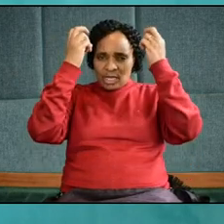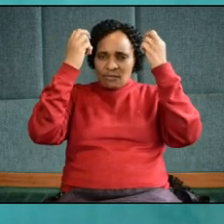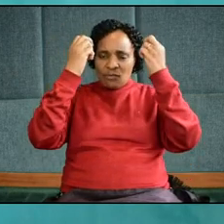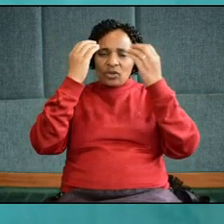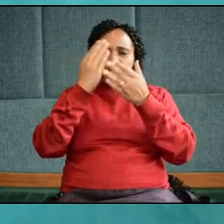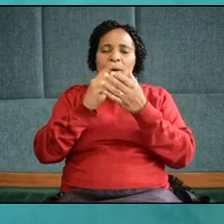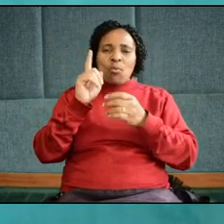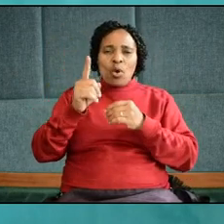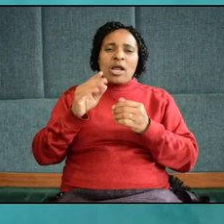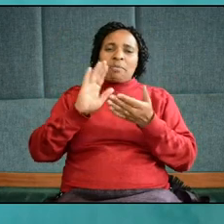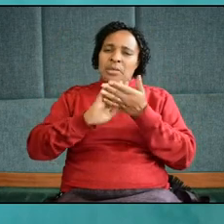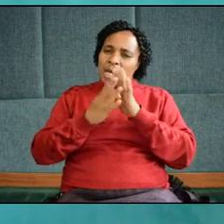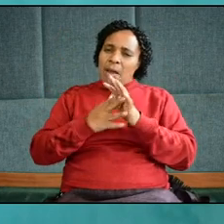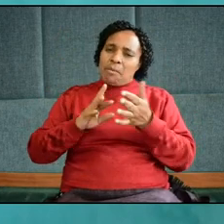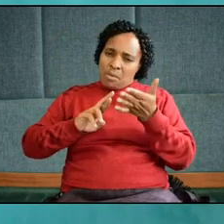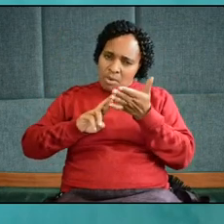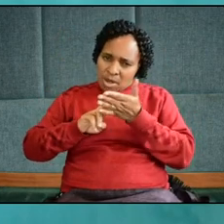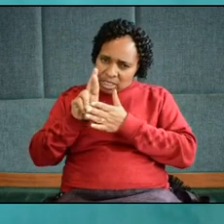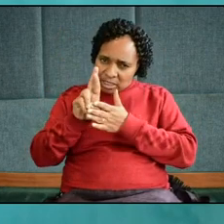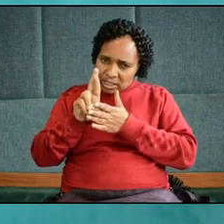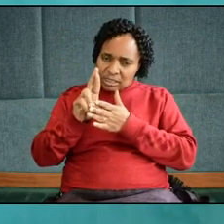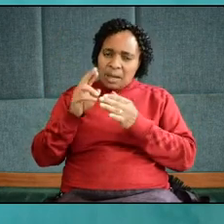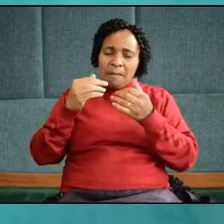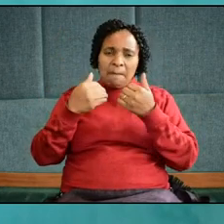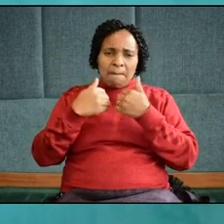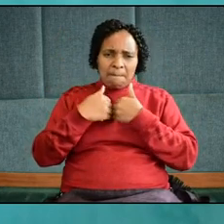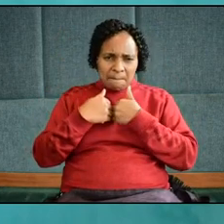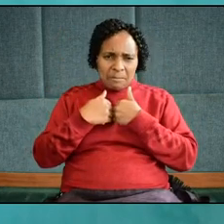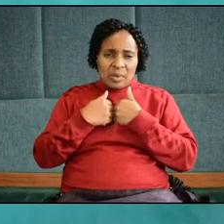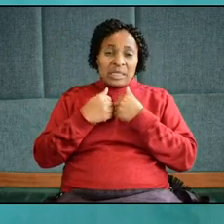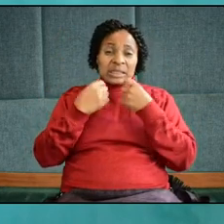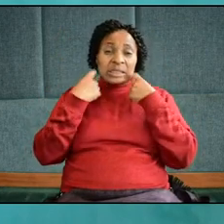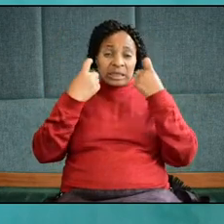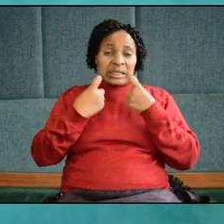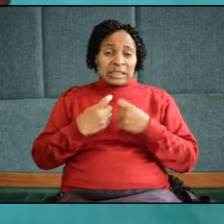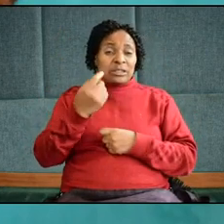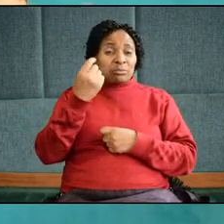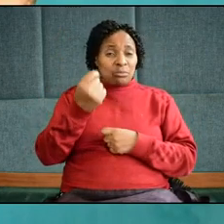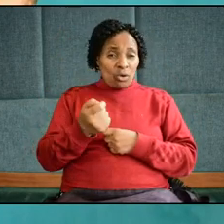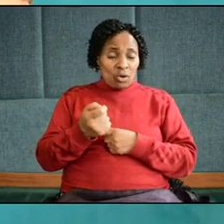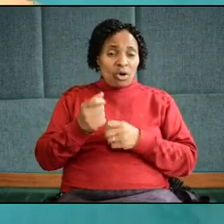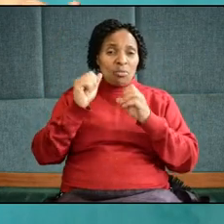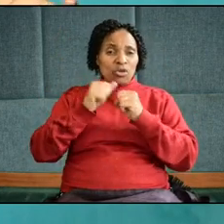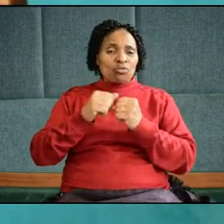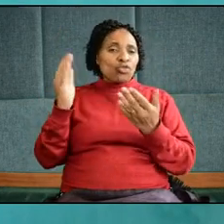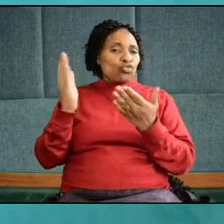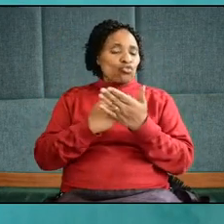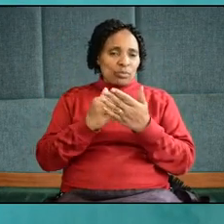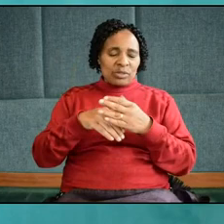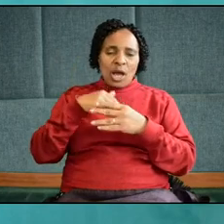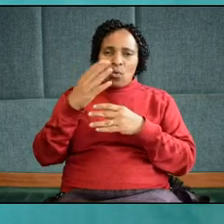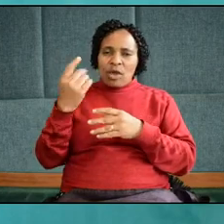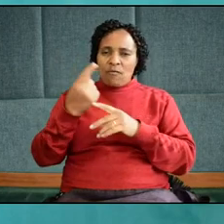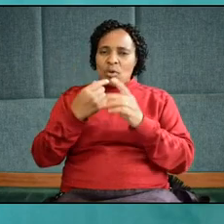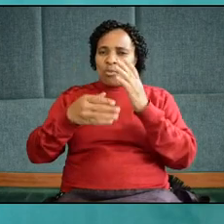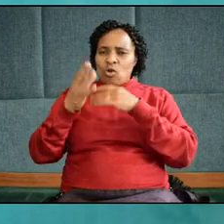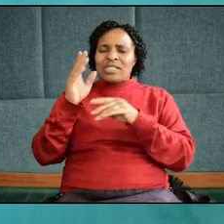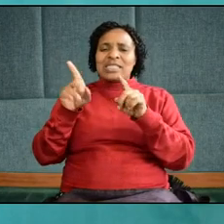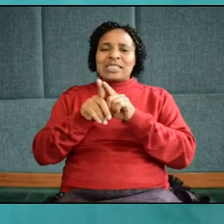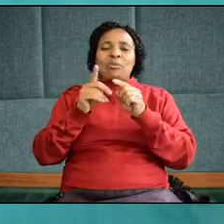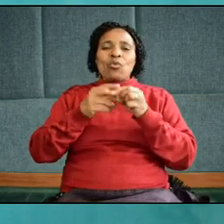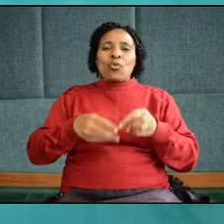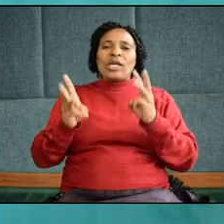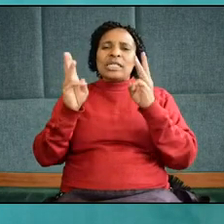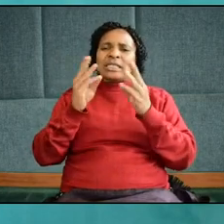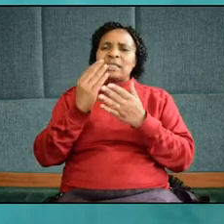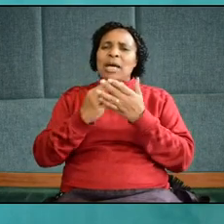be righteous, mm-hmm. but by having one pet sin, that's what drags them away from God. In the same way, someone may